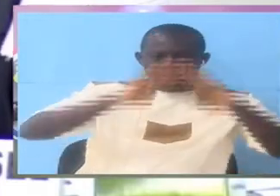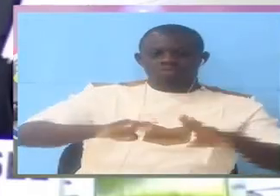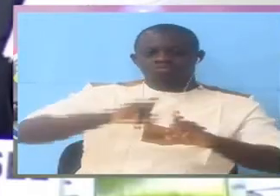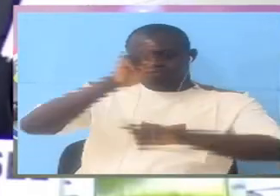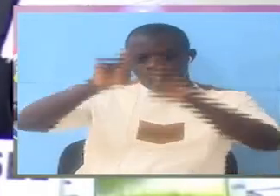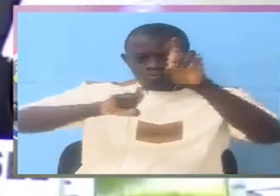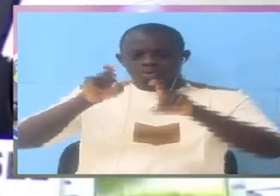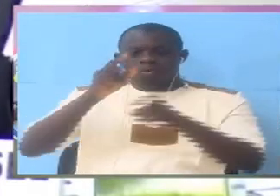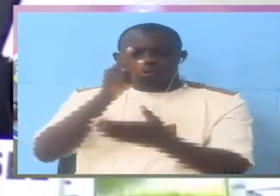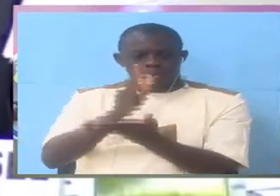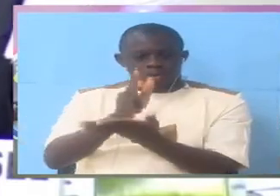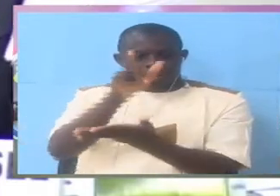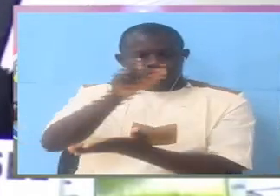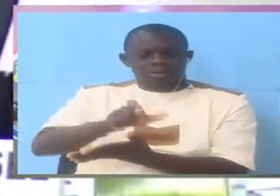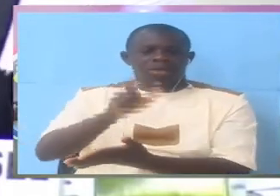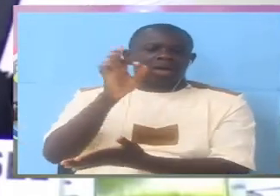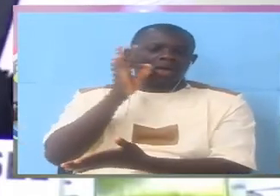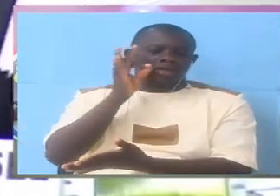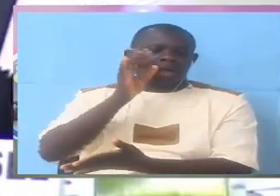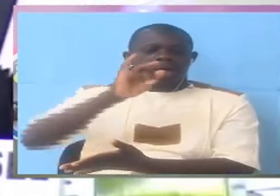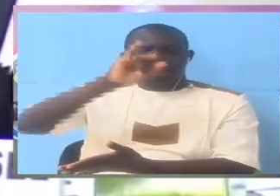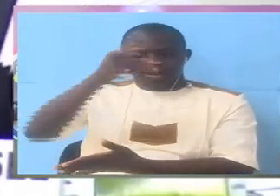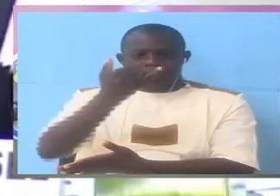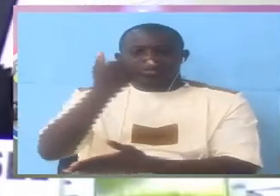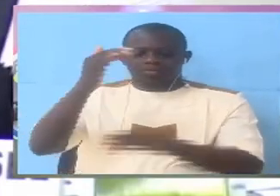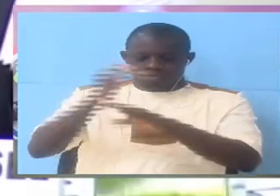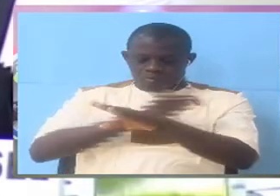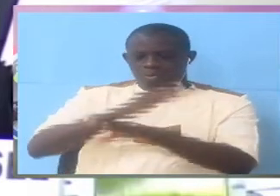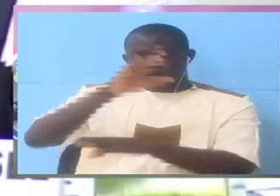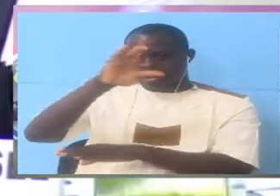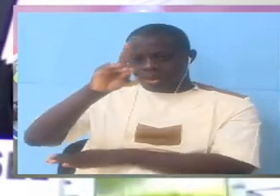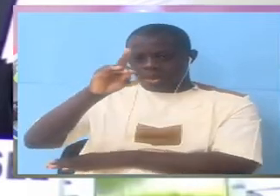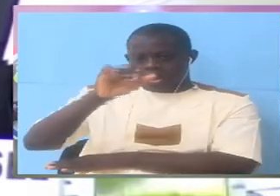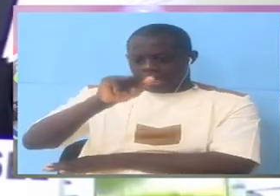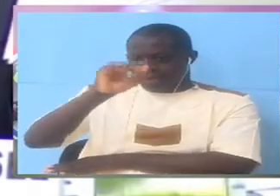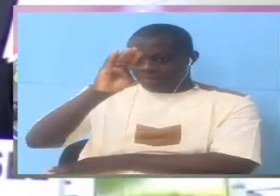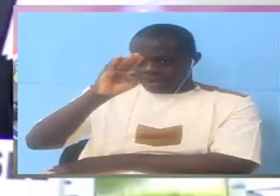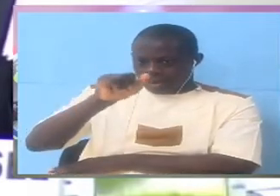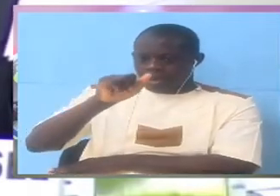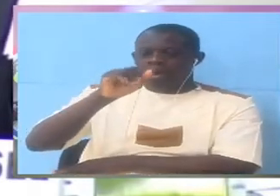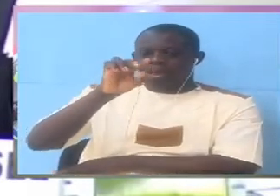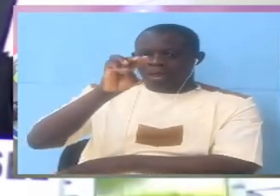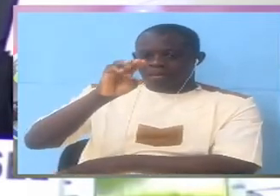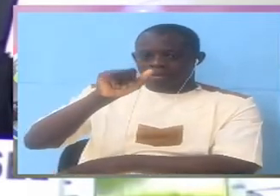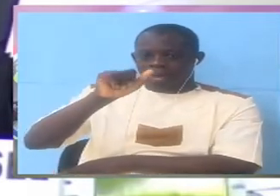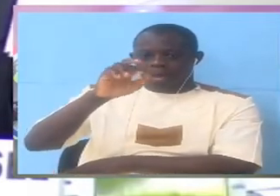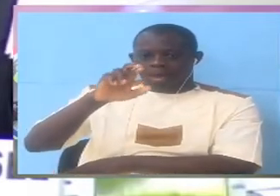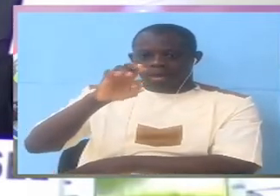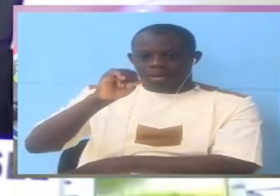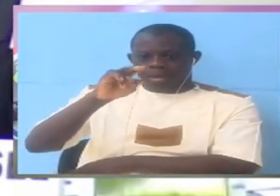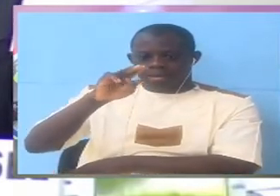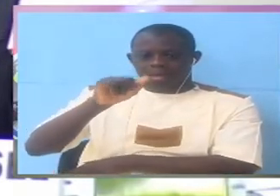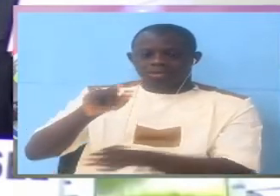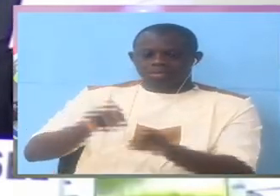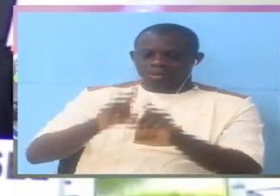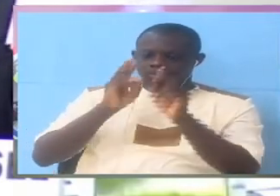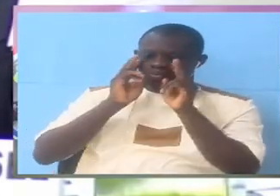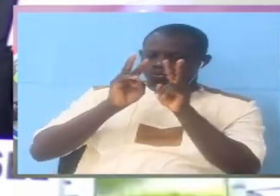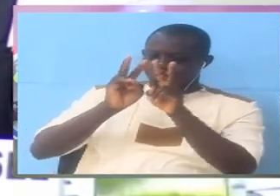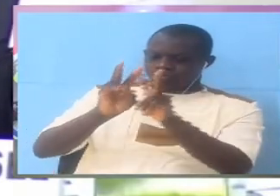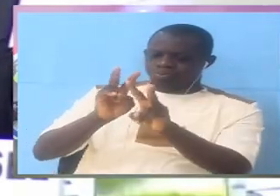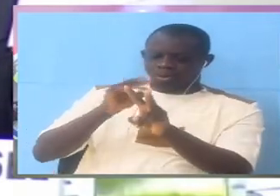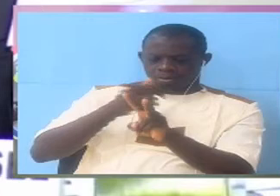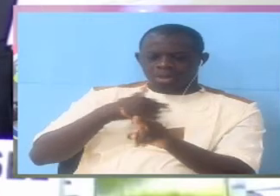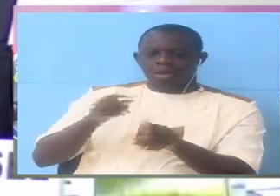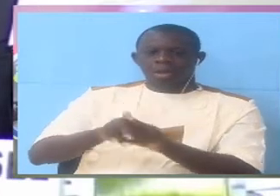witness answered. Yes, before then Daba Marena looked at me because all the people can walk. I cannot